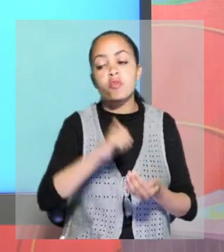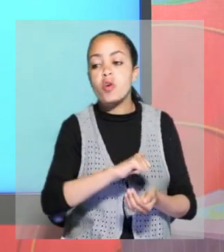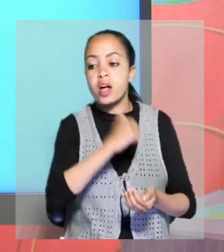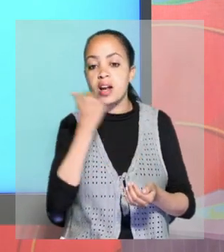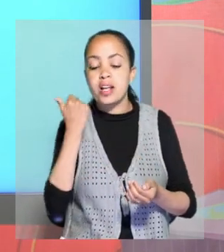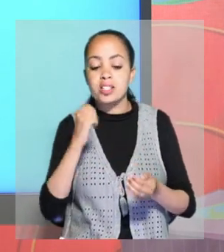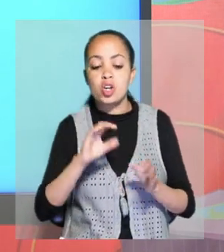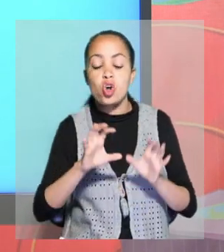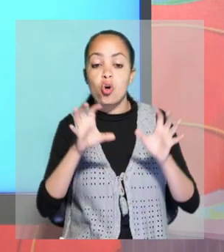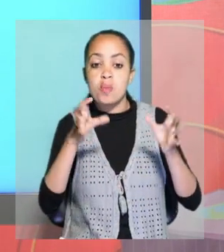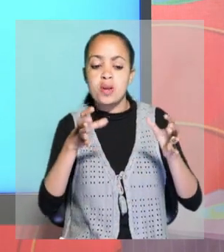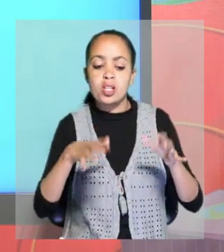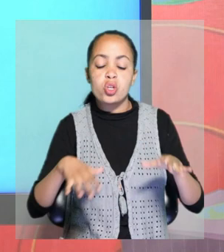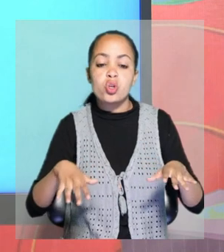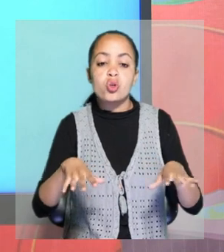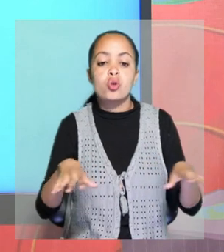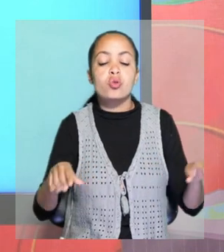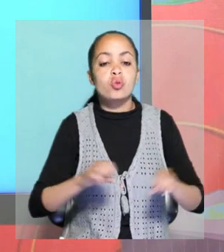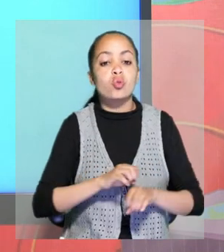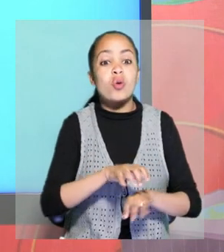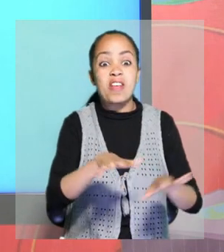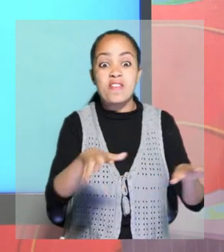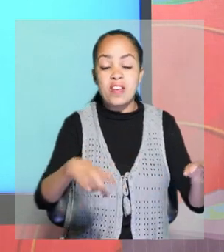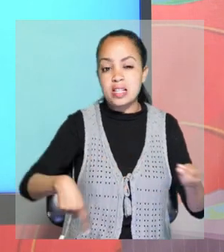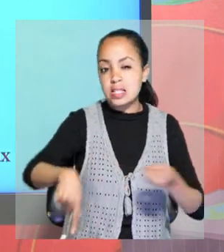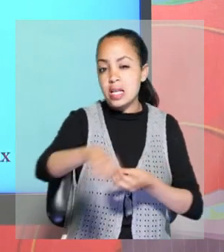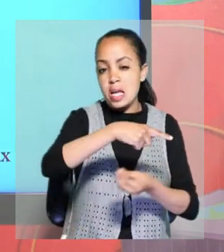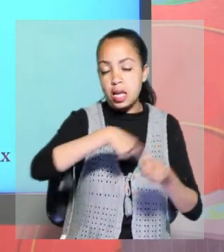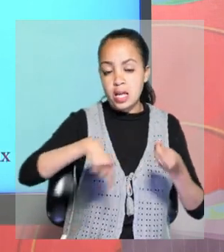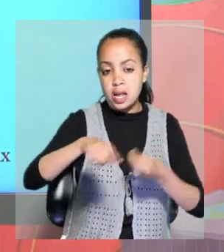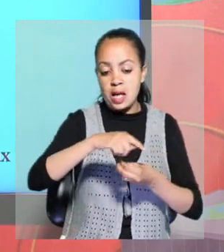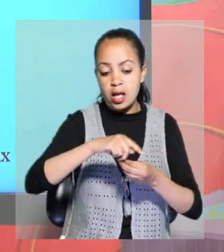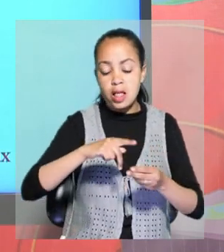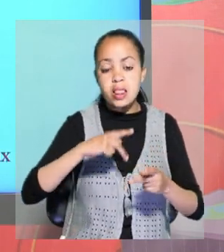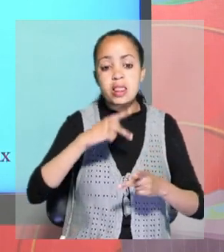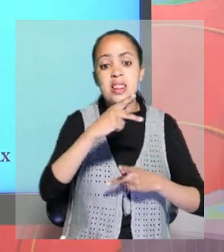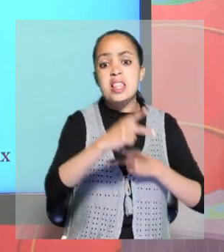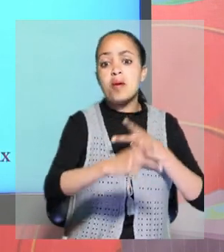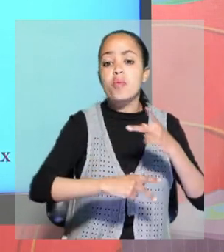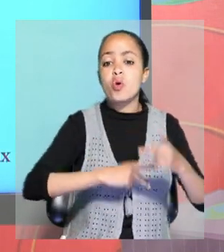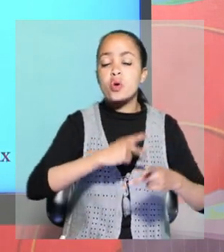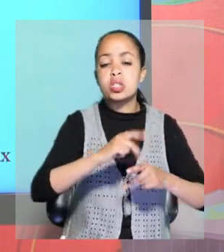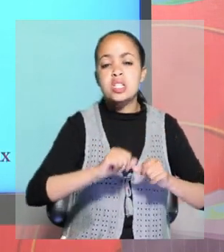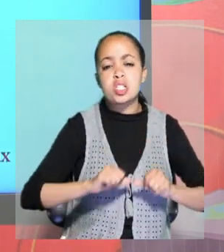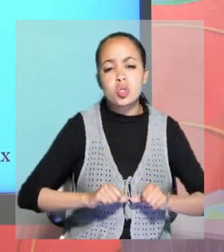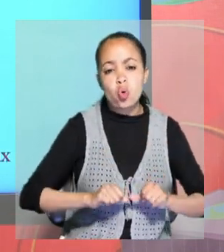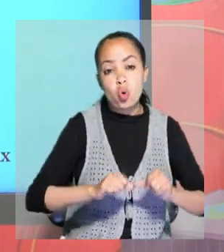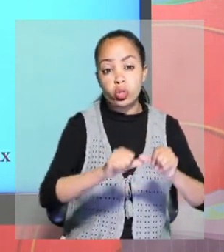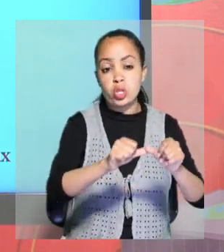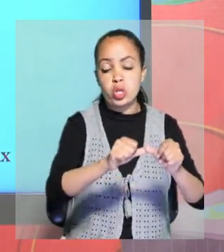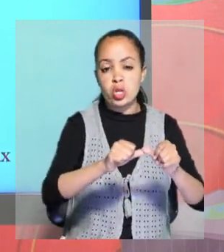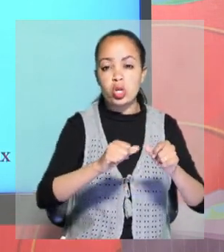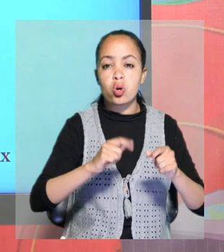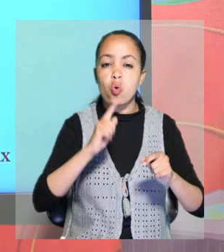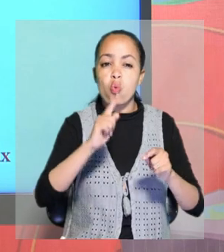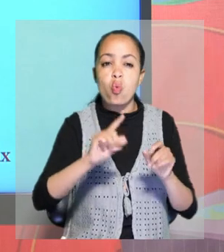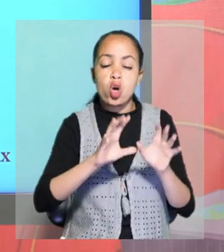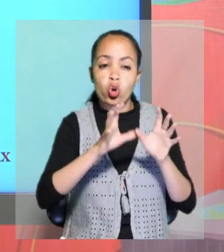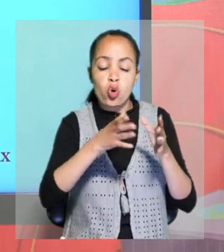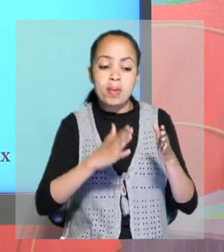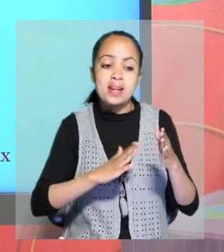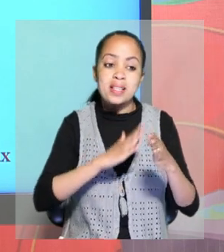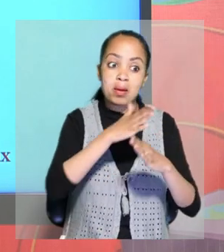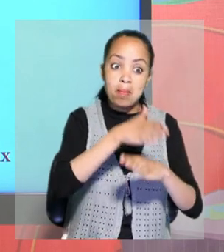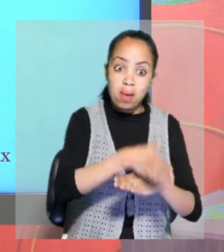community going to invade the area. The process continues. The process, one community